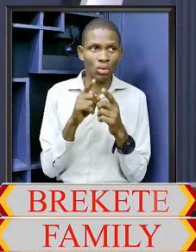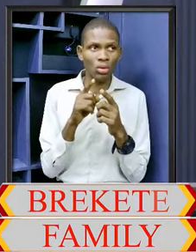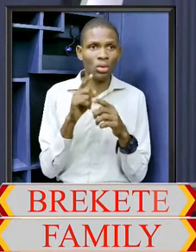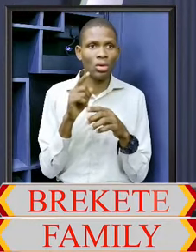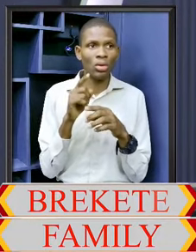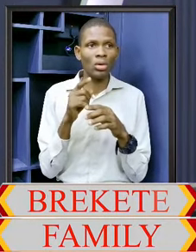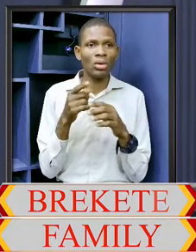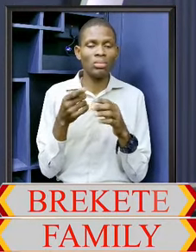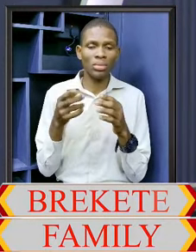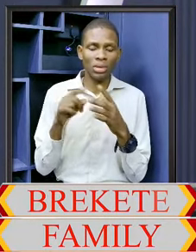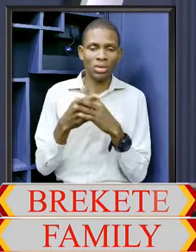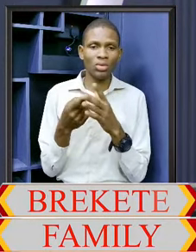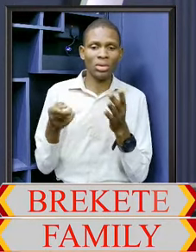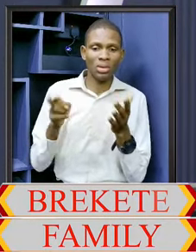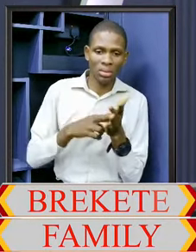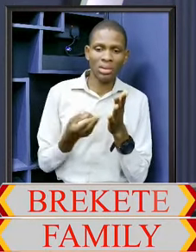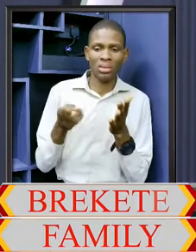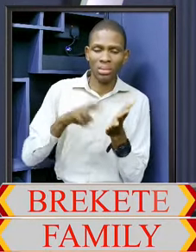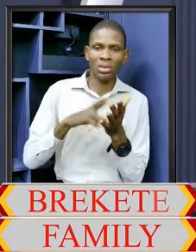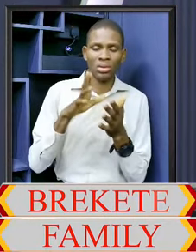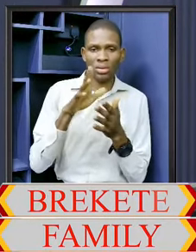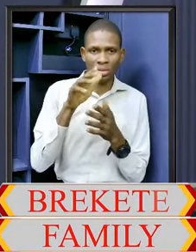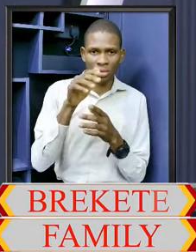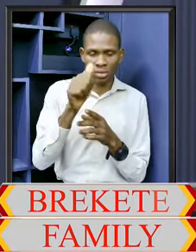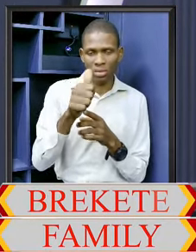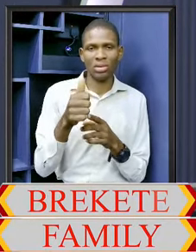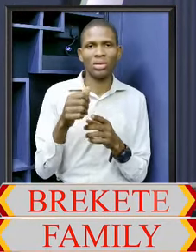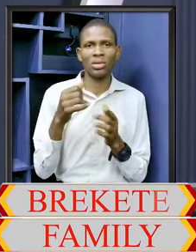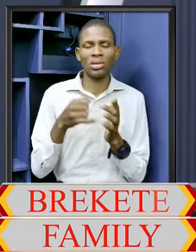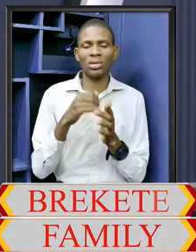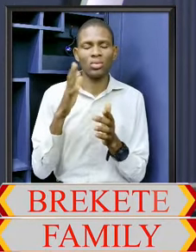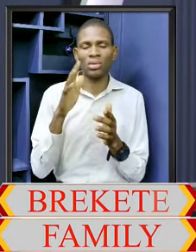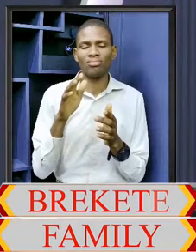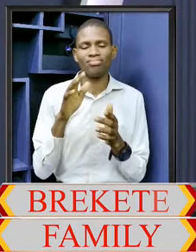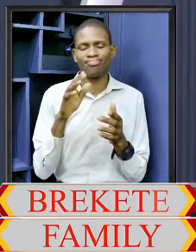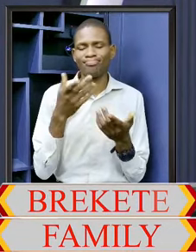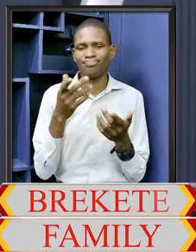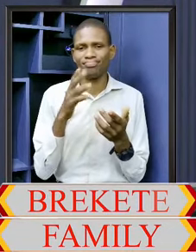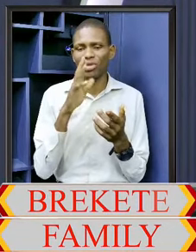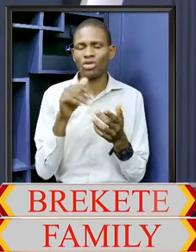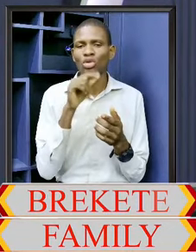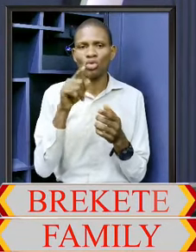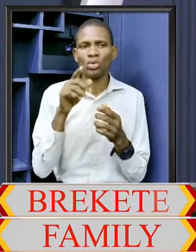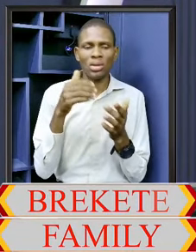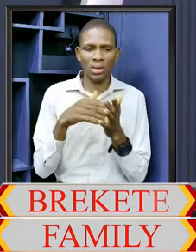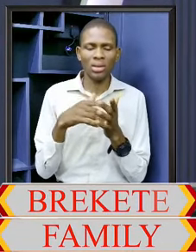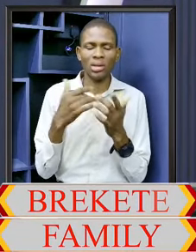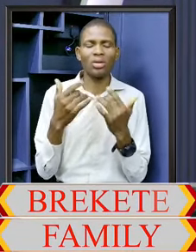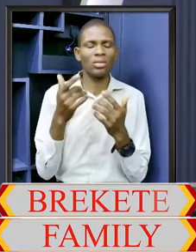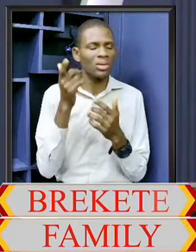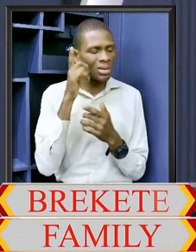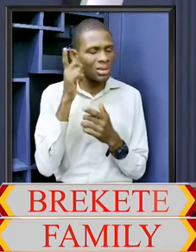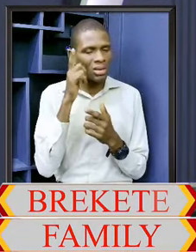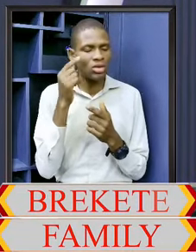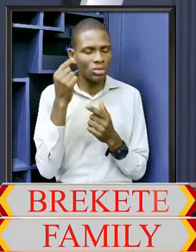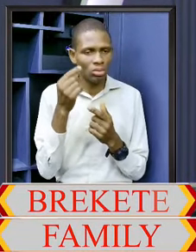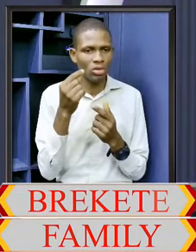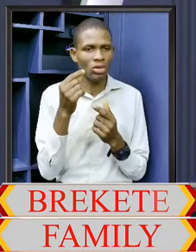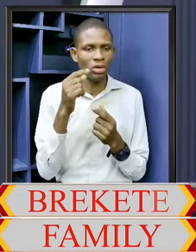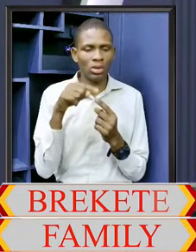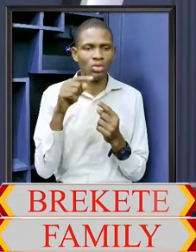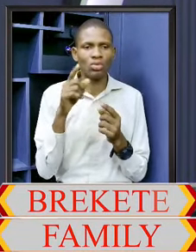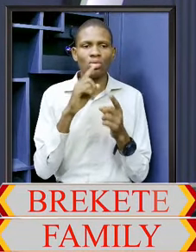when you talk, come begin repeat yourself. You go come be like say, no be you again. You Sabi talk. So make you listen small when you